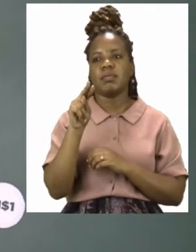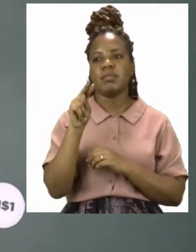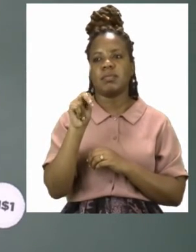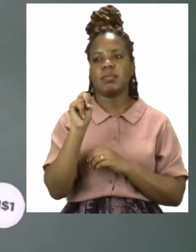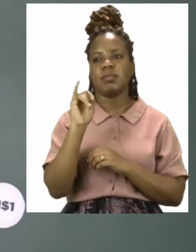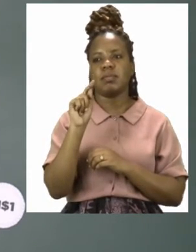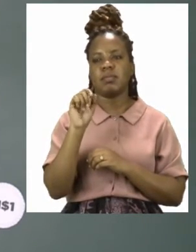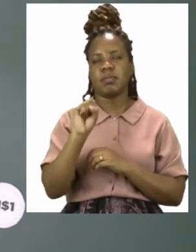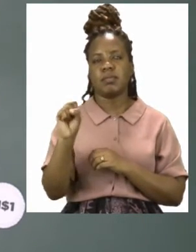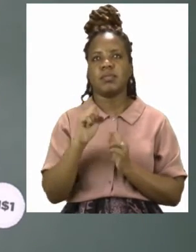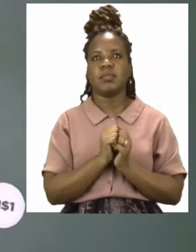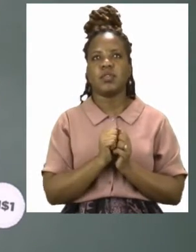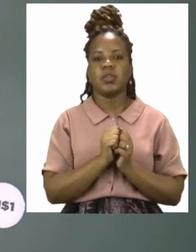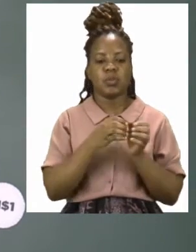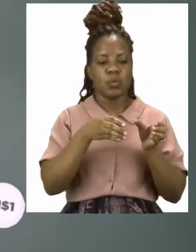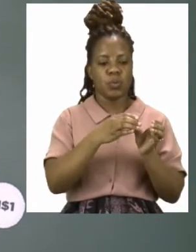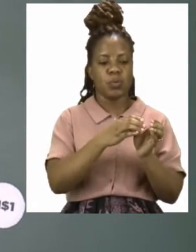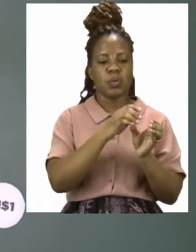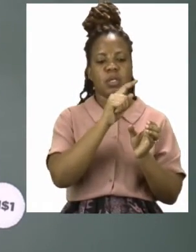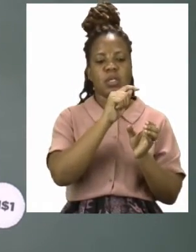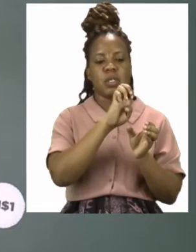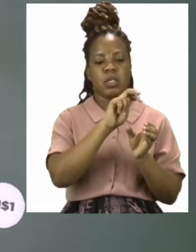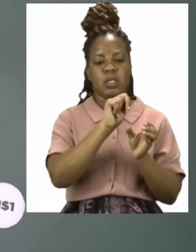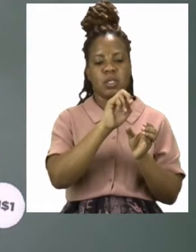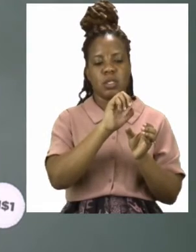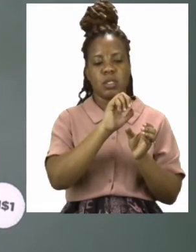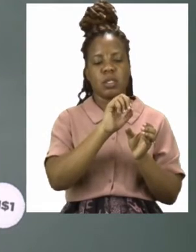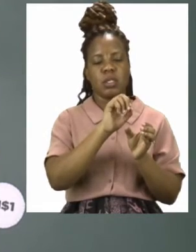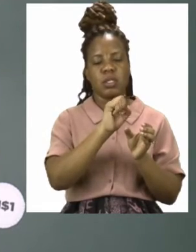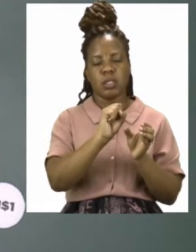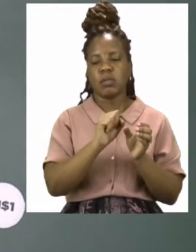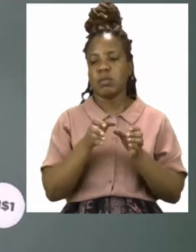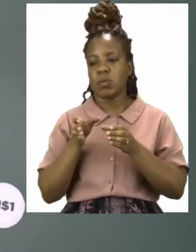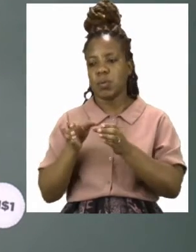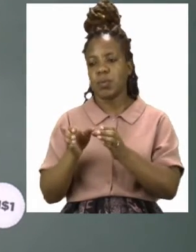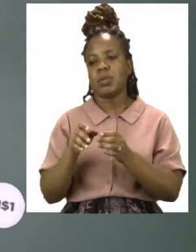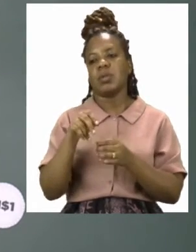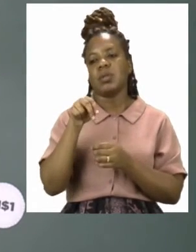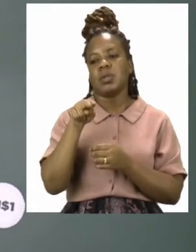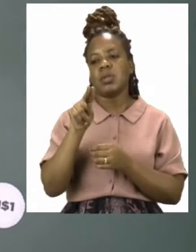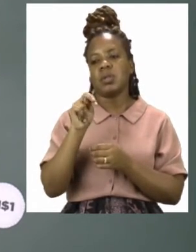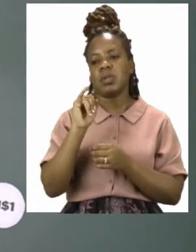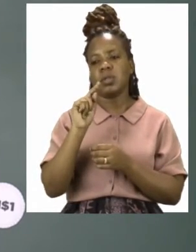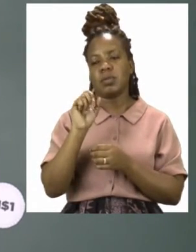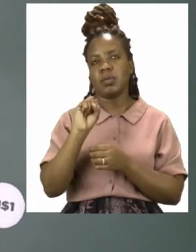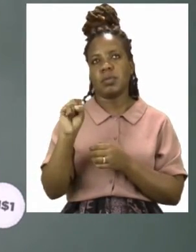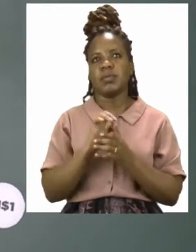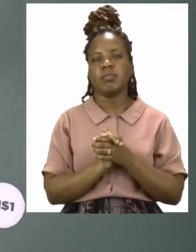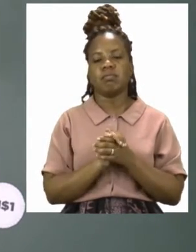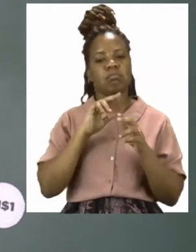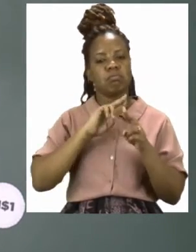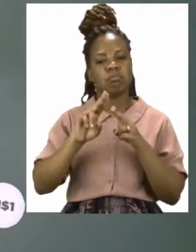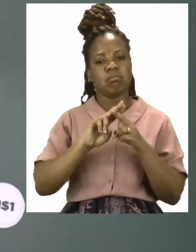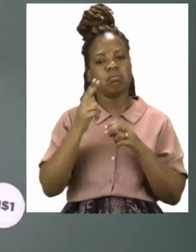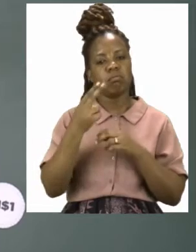units by themselves. So, now we have 54. I'd like you to please take your time with this